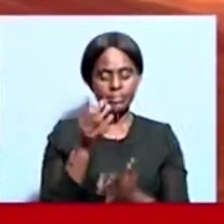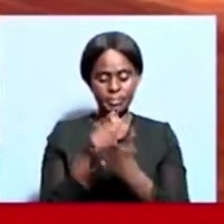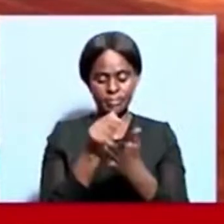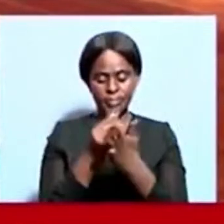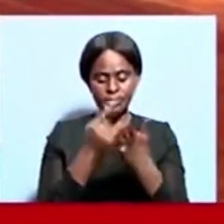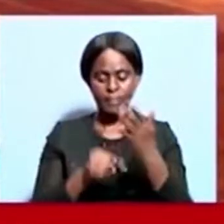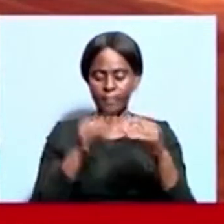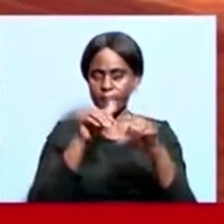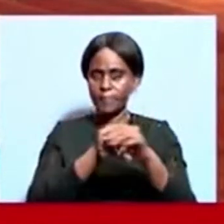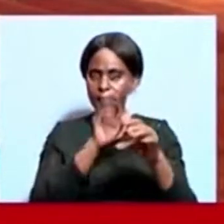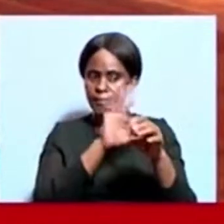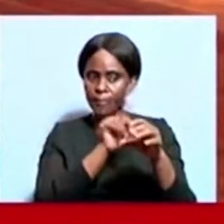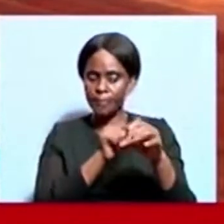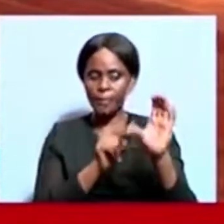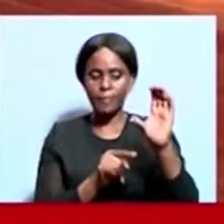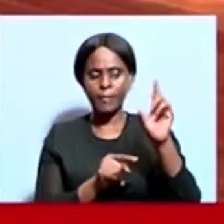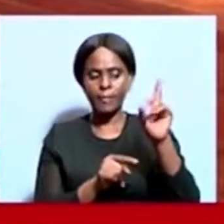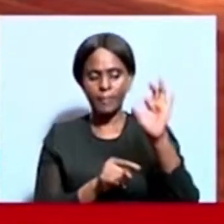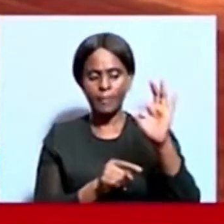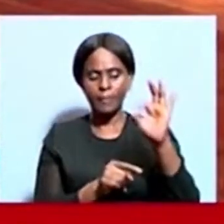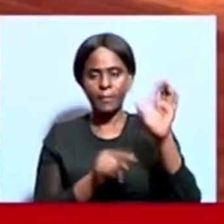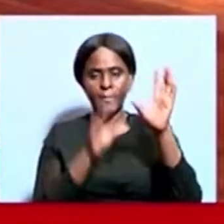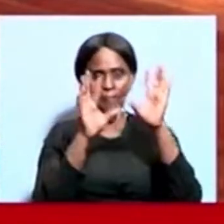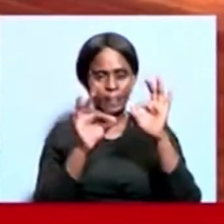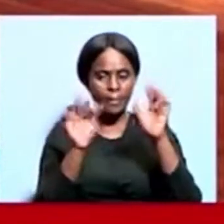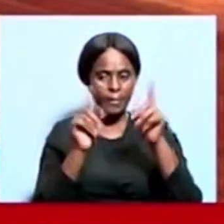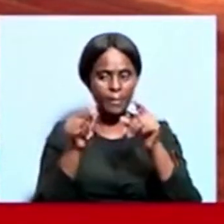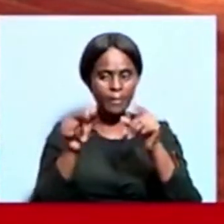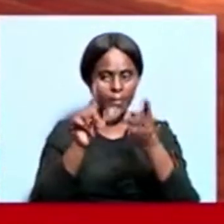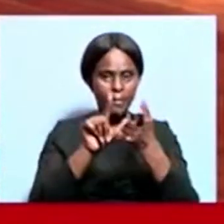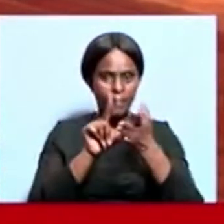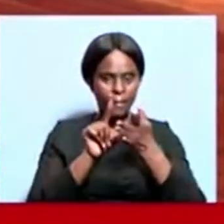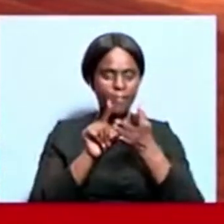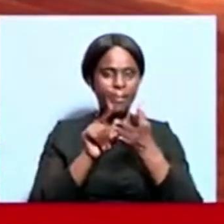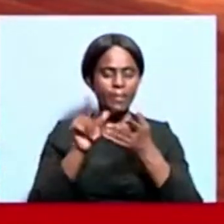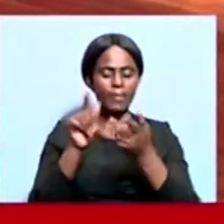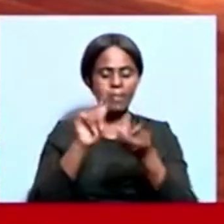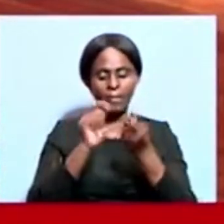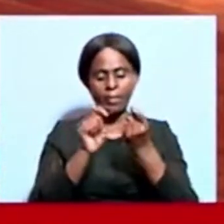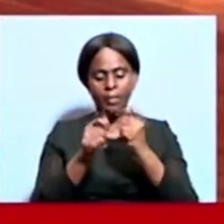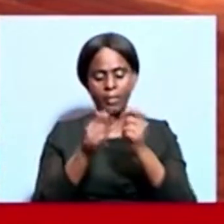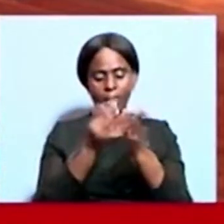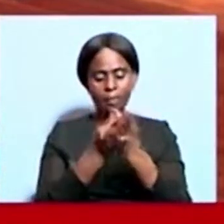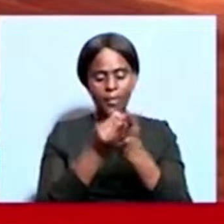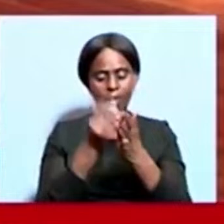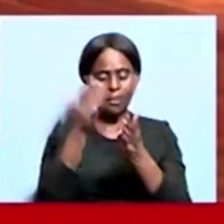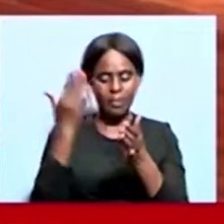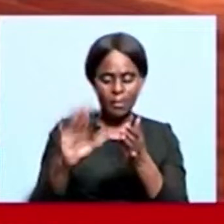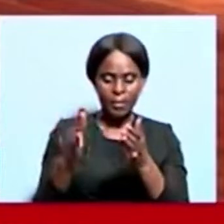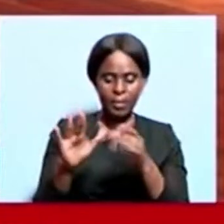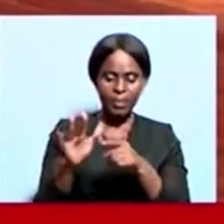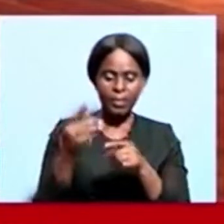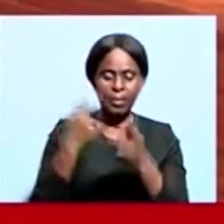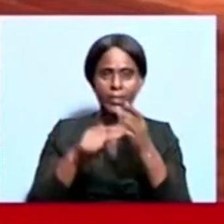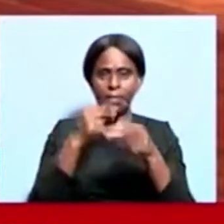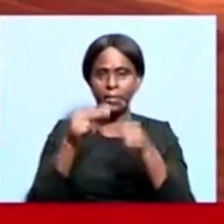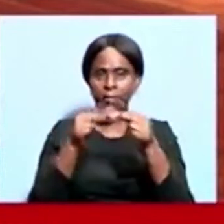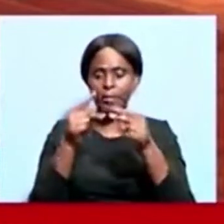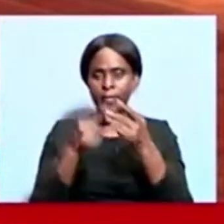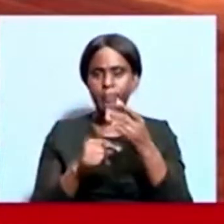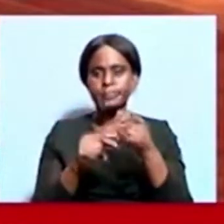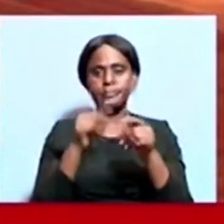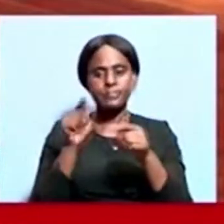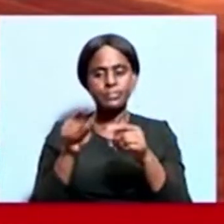sits in the CDF account, whereas loans are concerned, is a revolving fund account in nature. What does that mean?